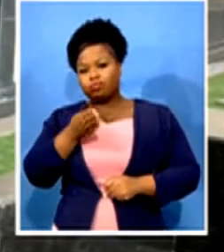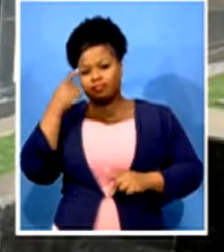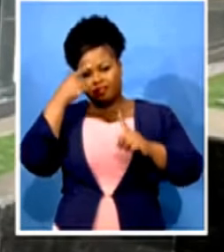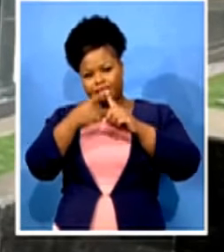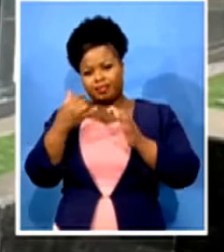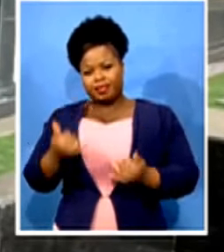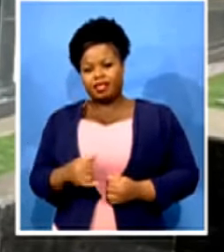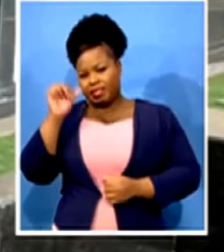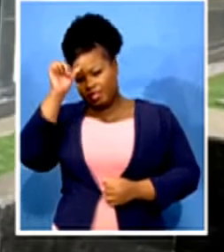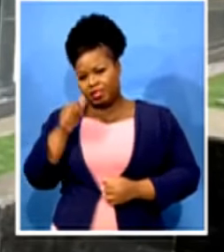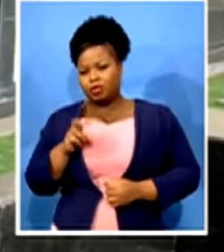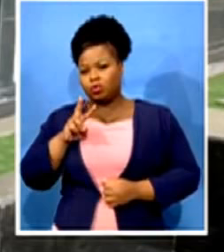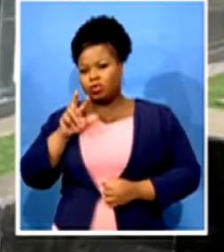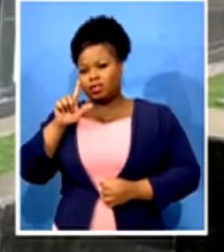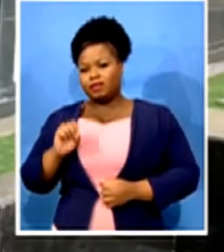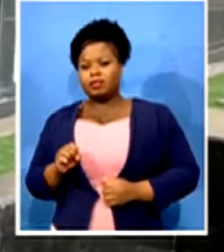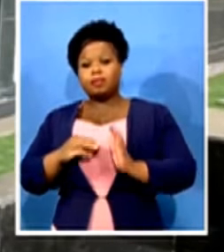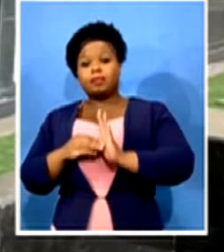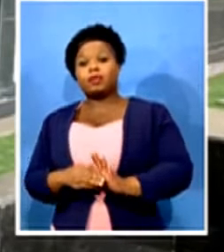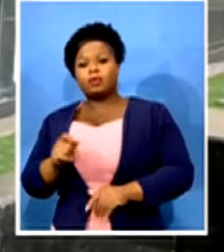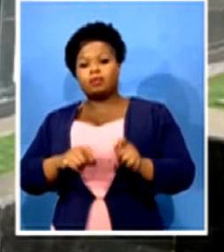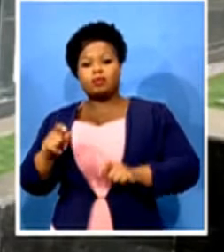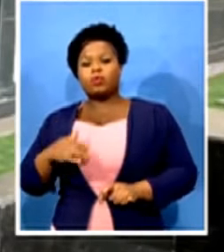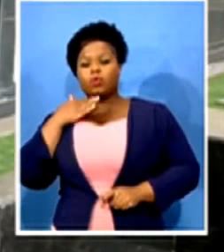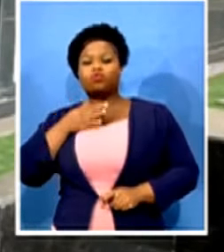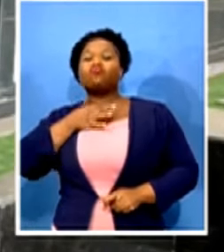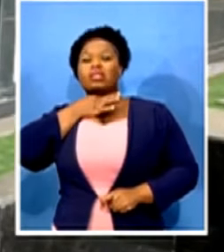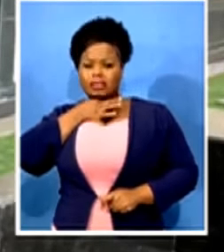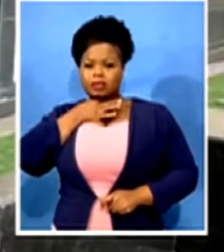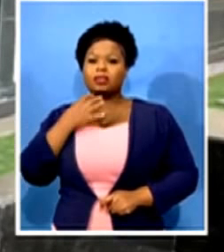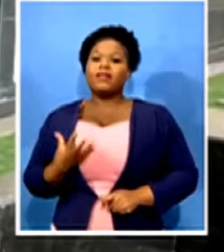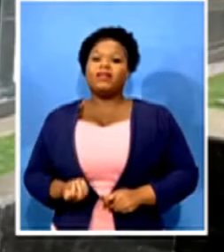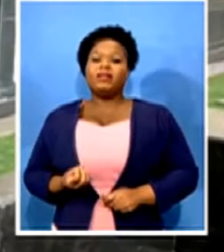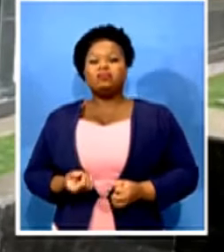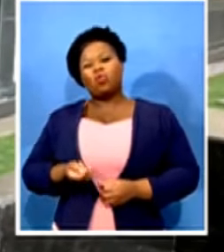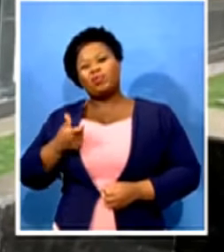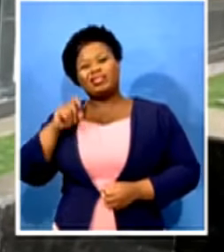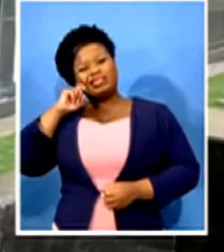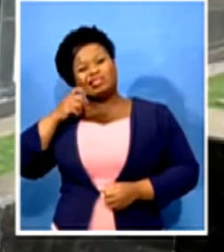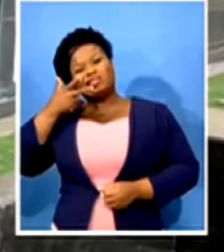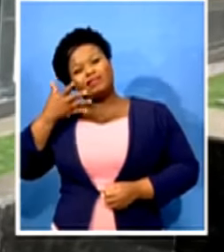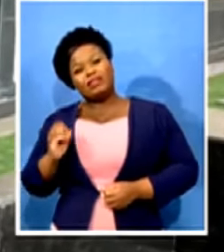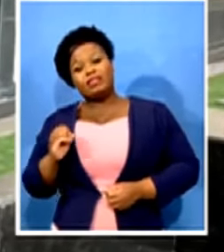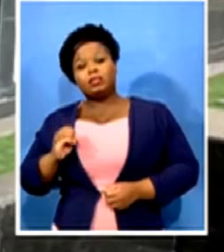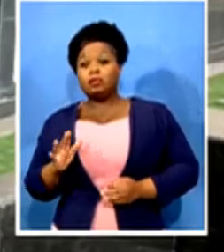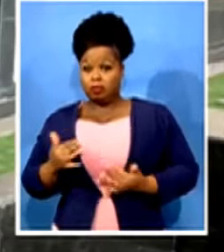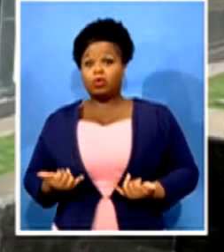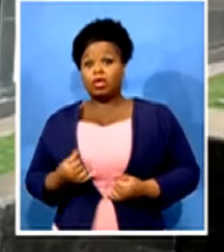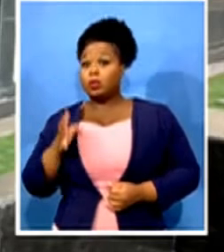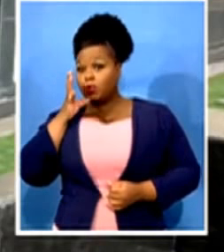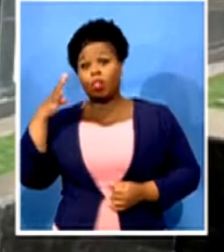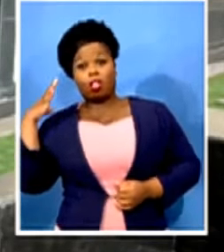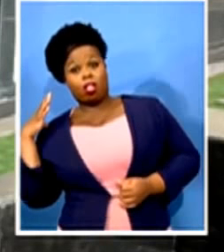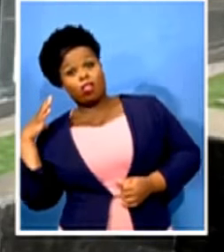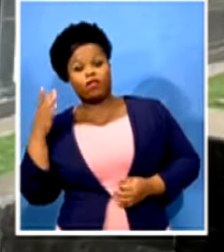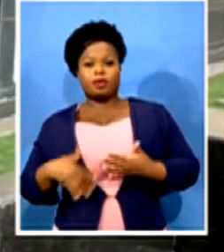million at-risk individuals or those above 50 years of age. So it is a mammoth task. Prime Minister Modi acknowledged this, saying that many